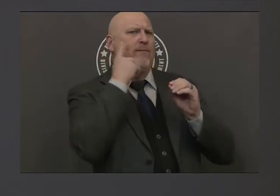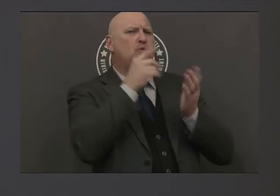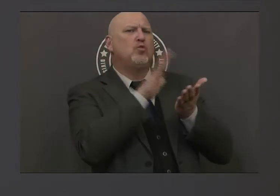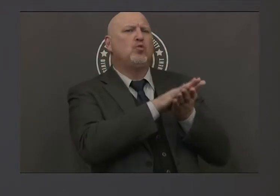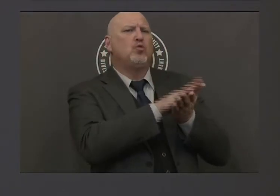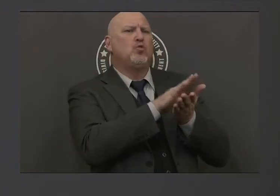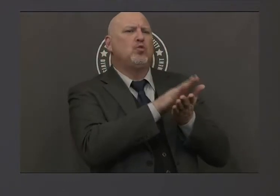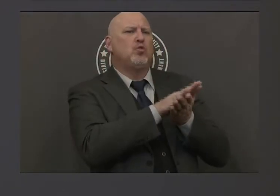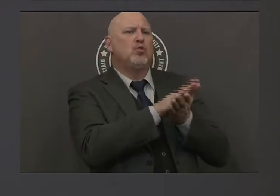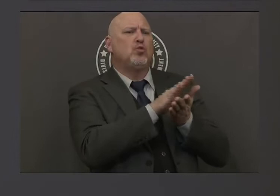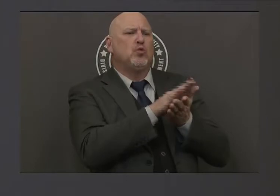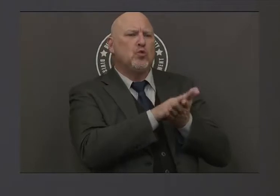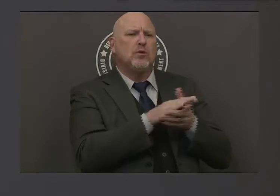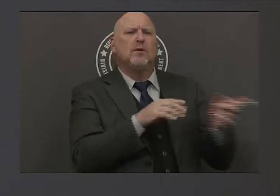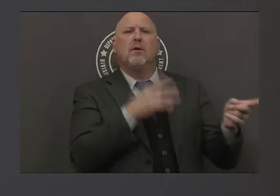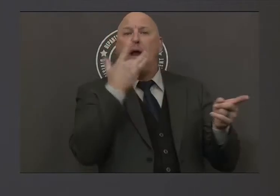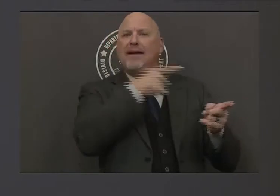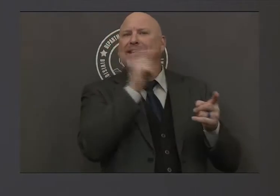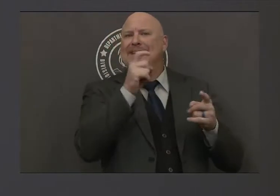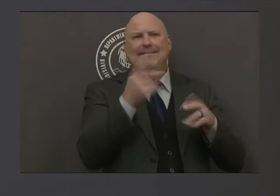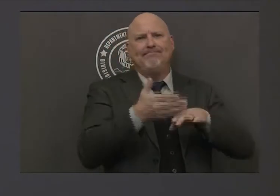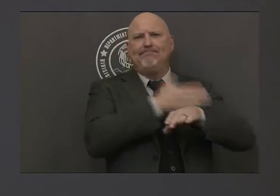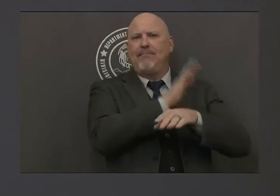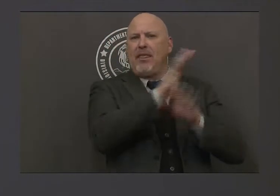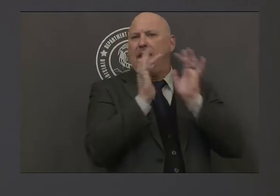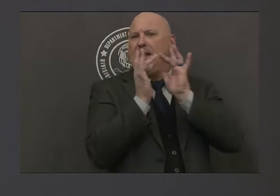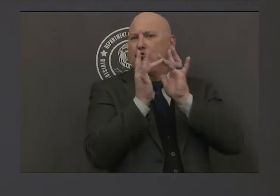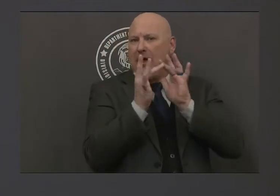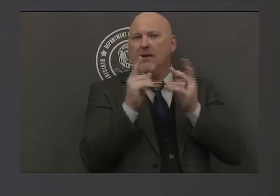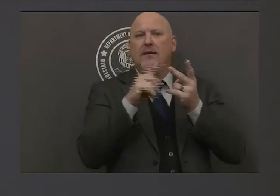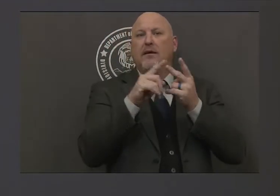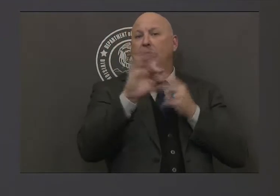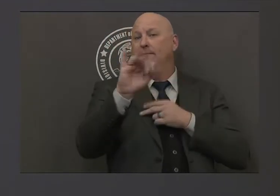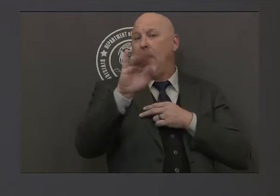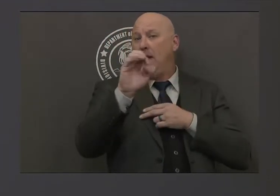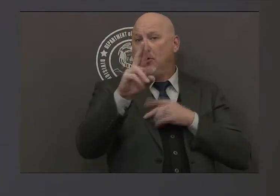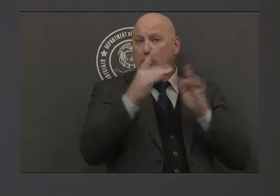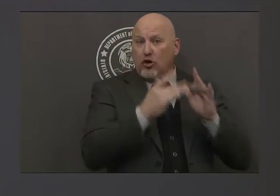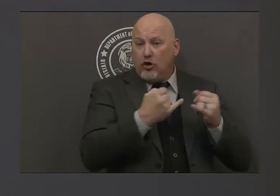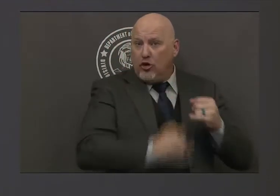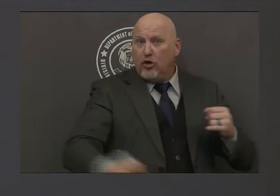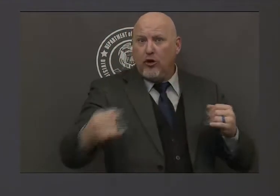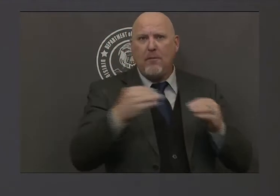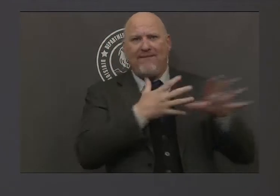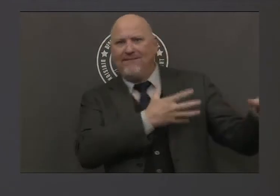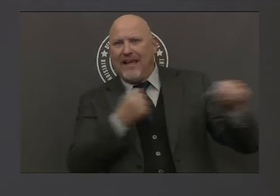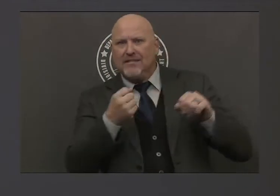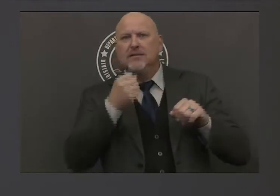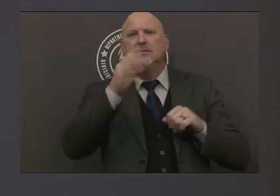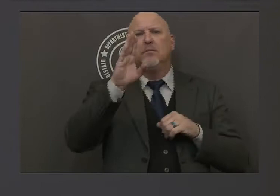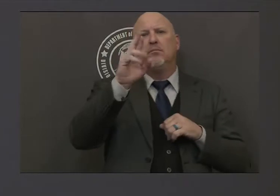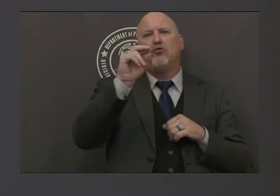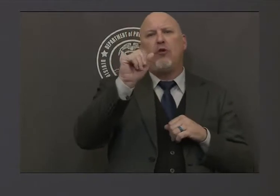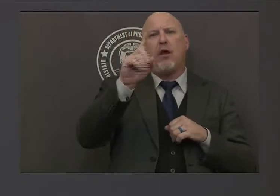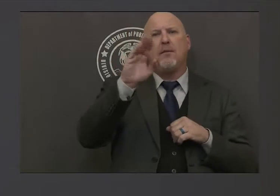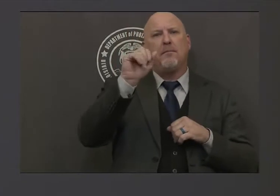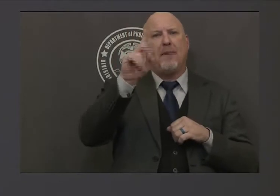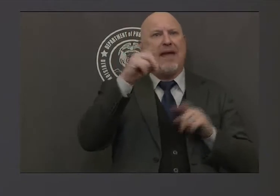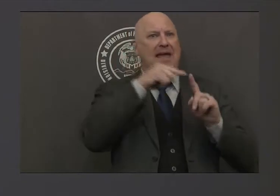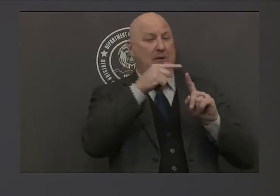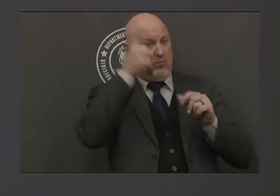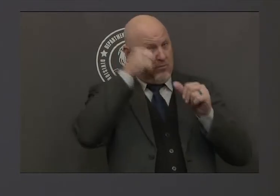fiber installation in rural Utah to facilitate broadband access, and about $10 million for residential